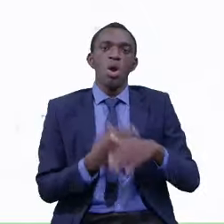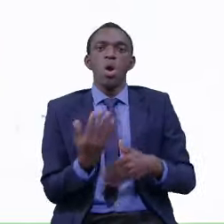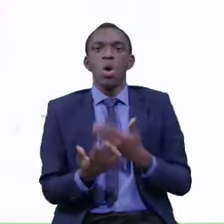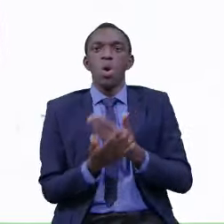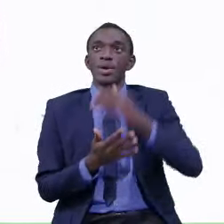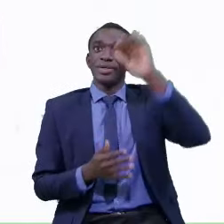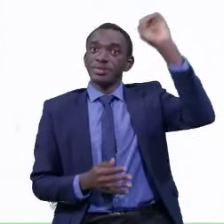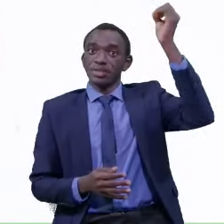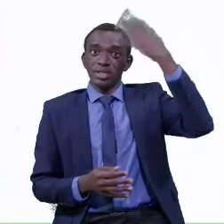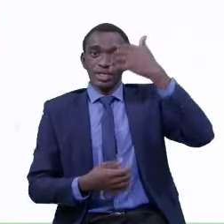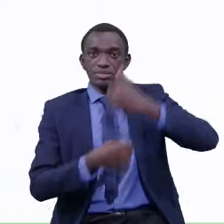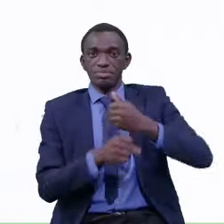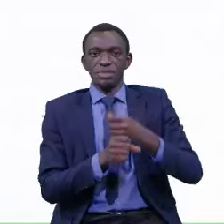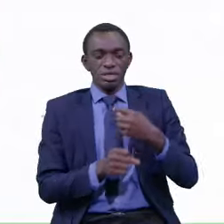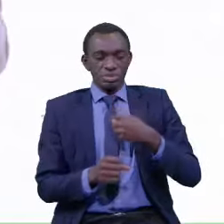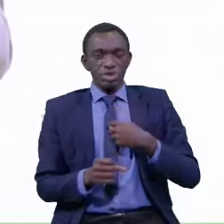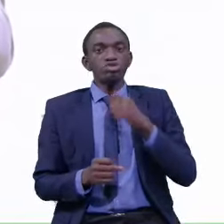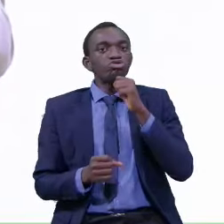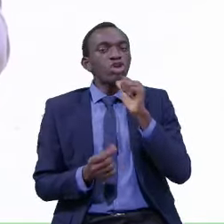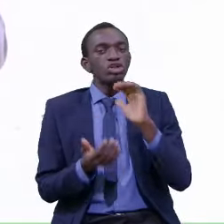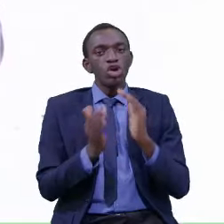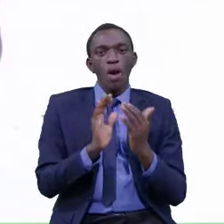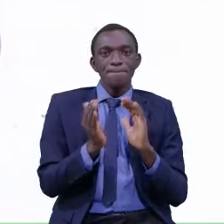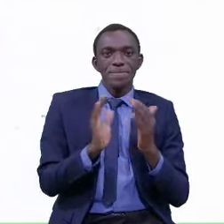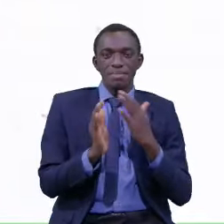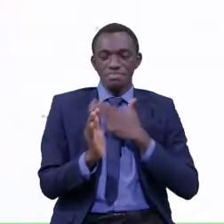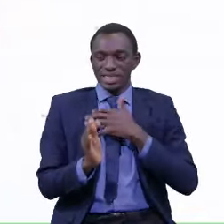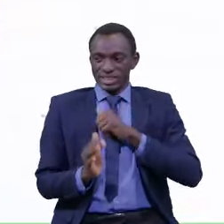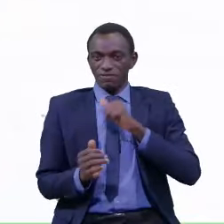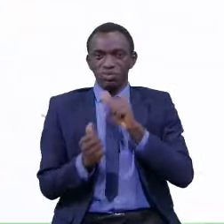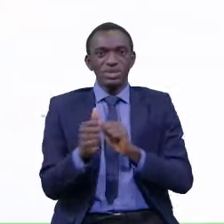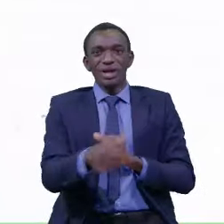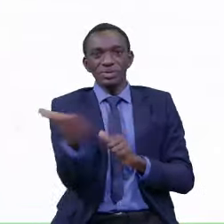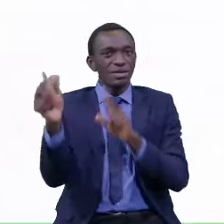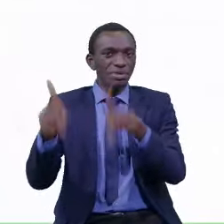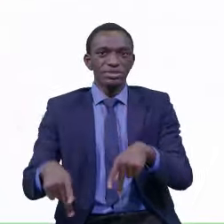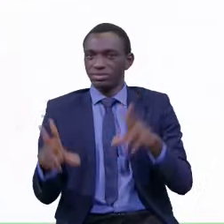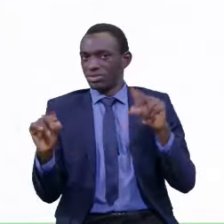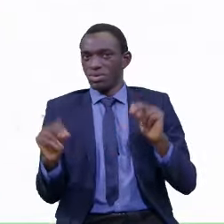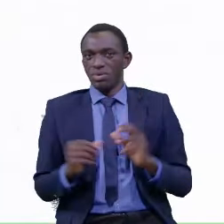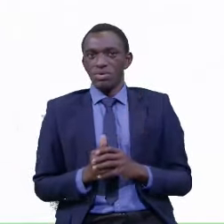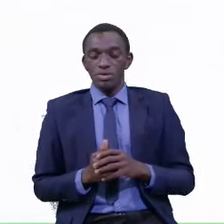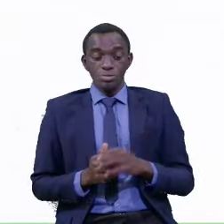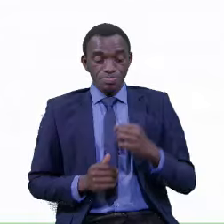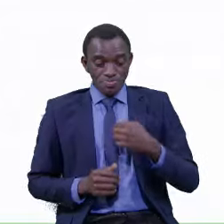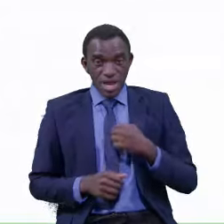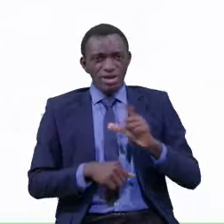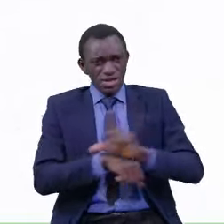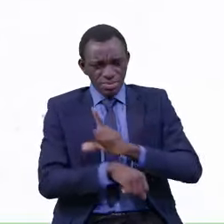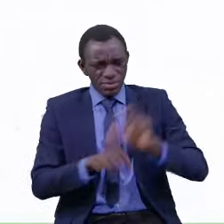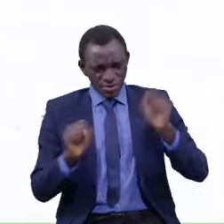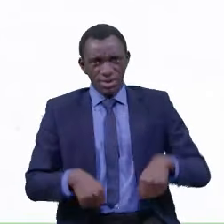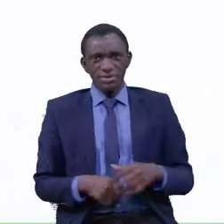to compare myself with another person. But I can labor, I can preach, I